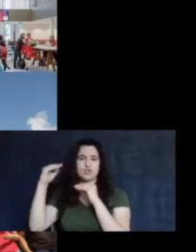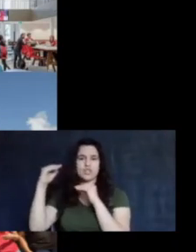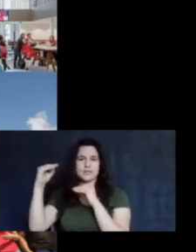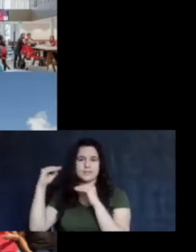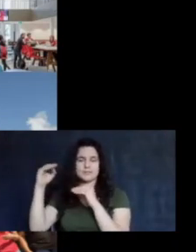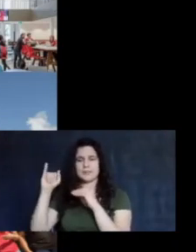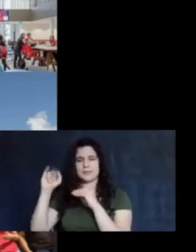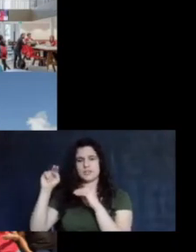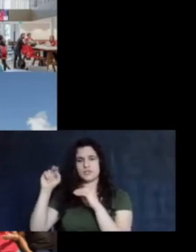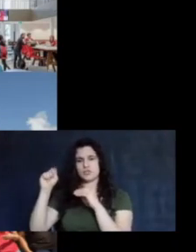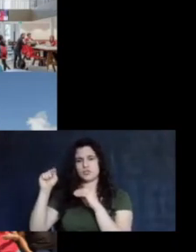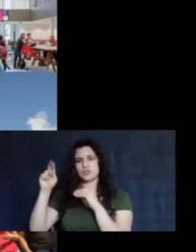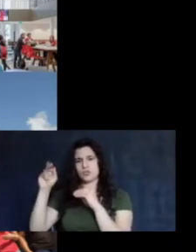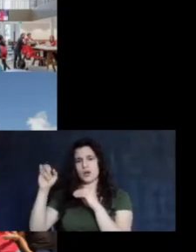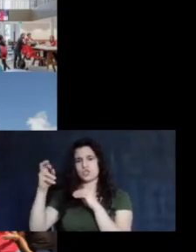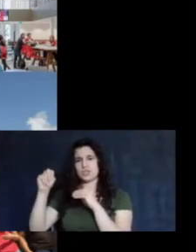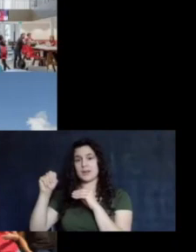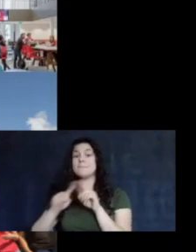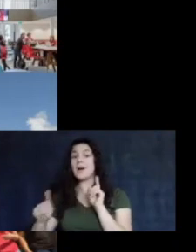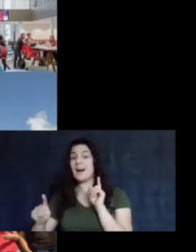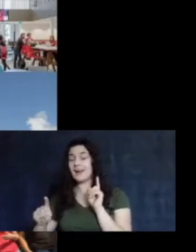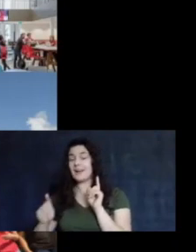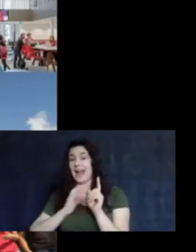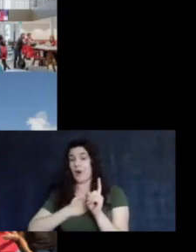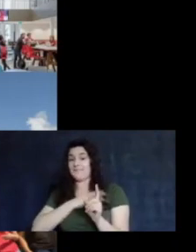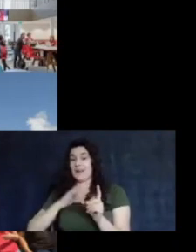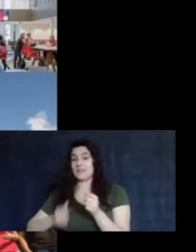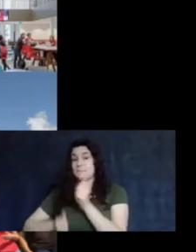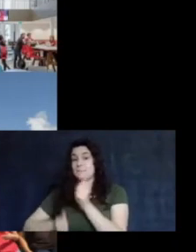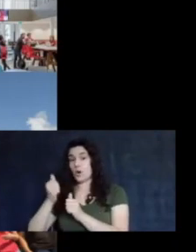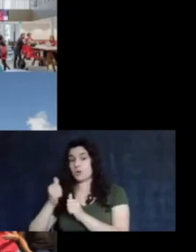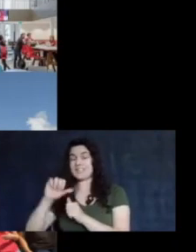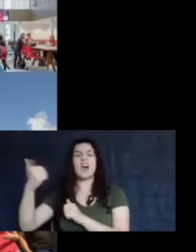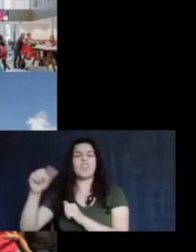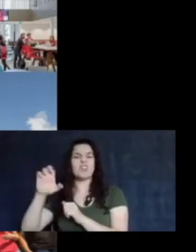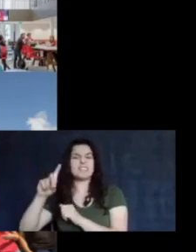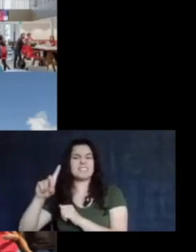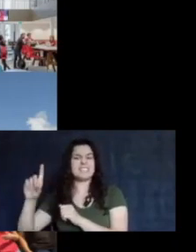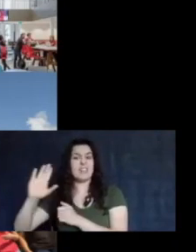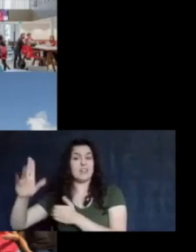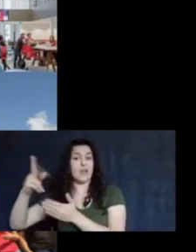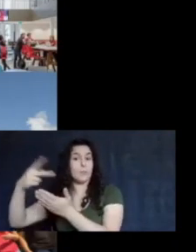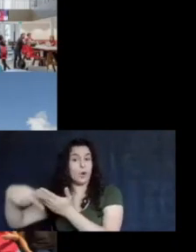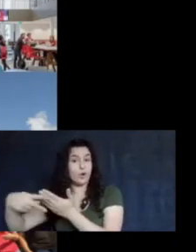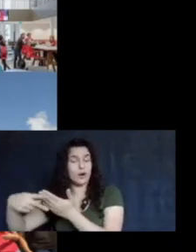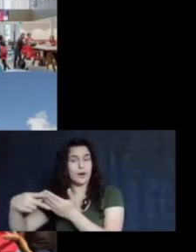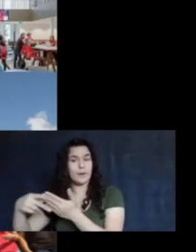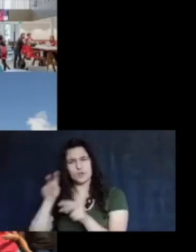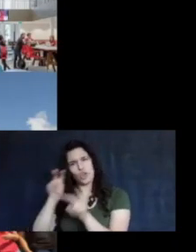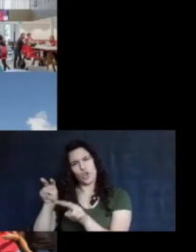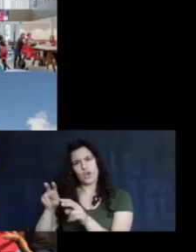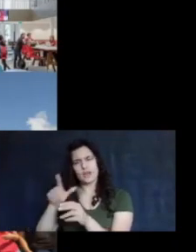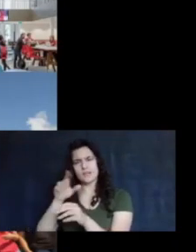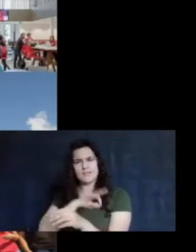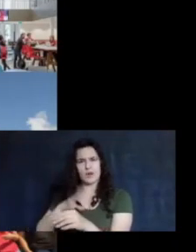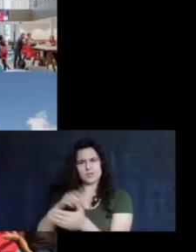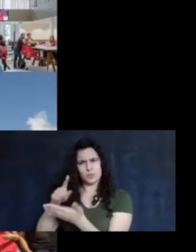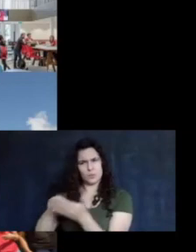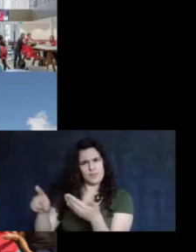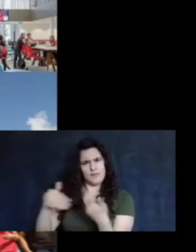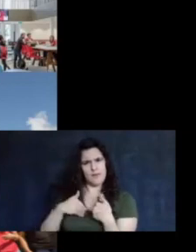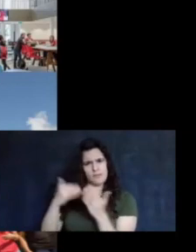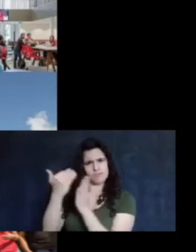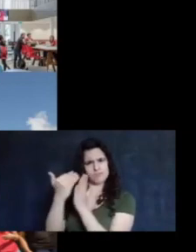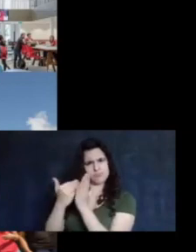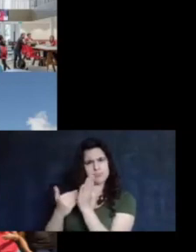majority of our faculty, and if you were to go to other EDD program sites and look up the credentials of their faculty, most of them will